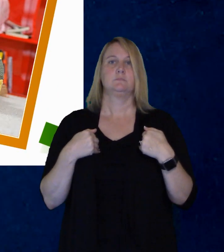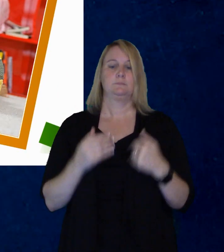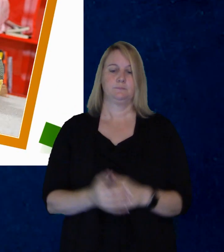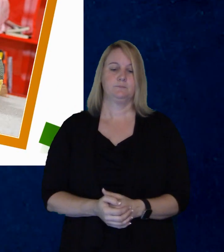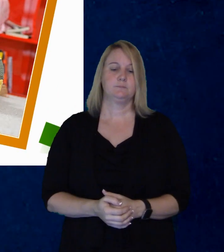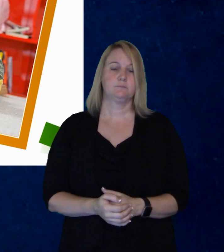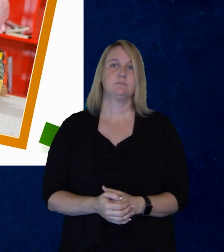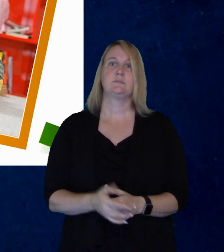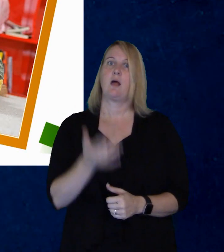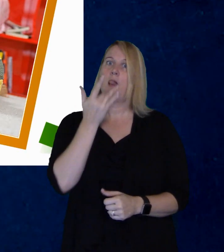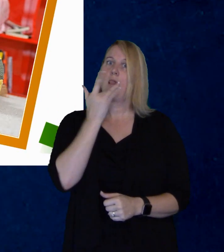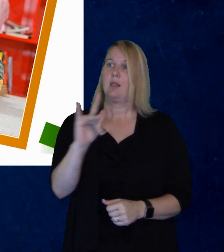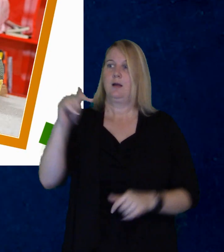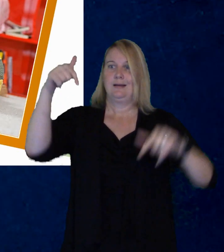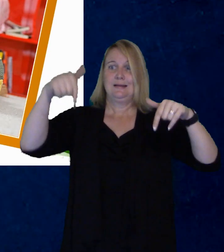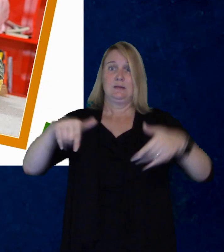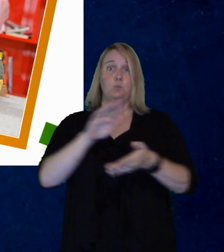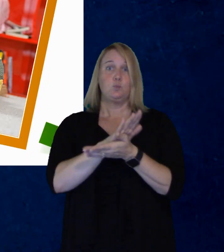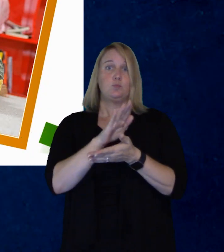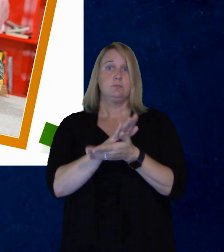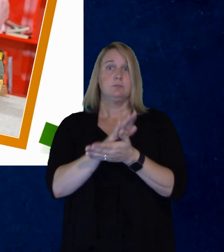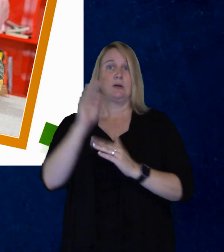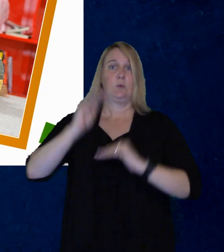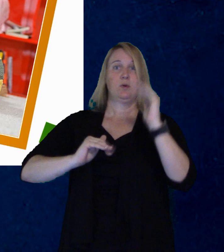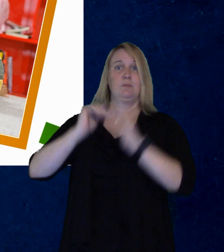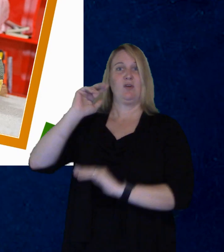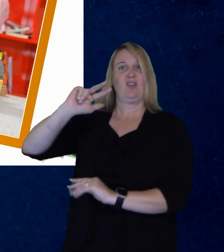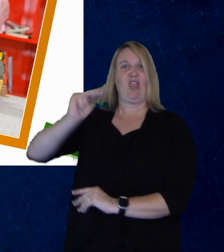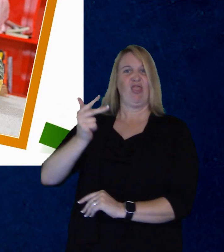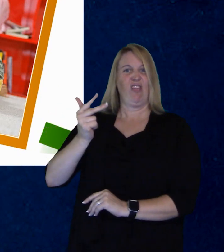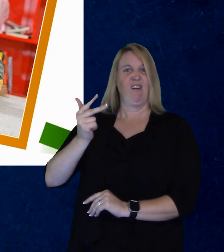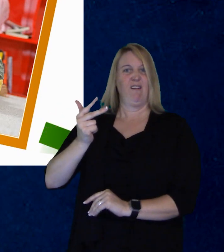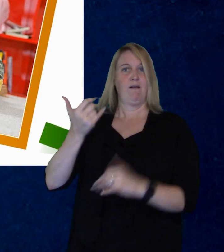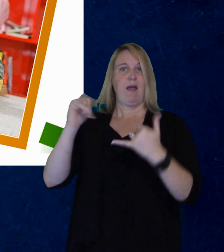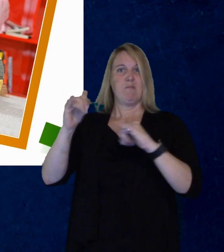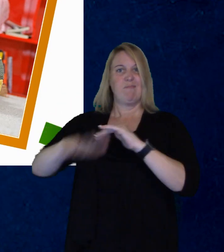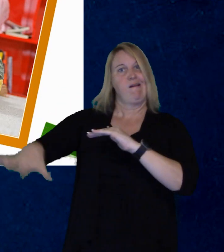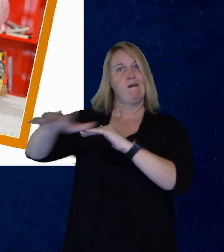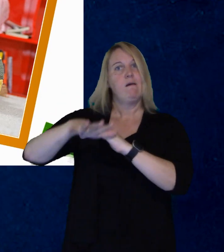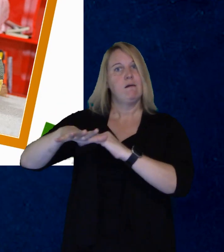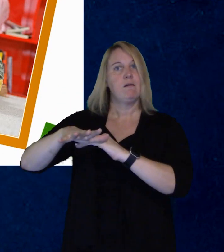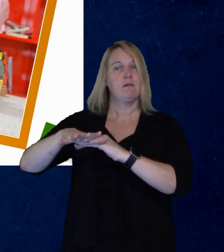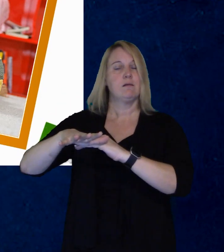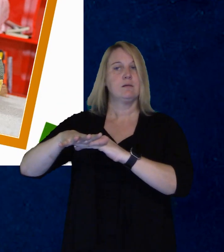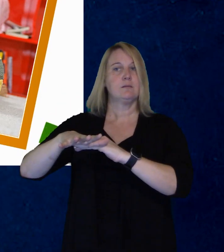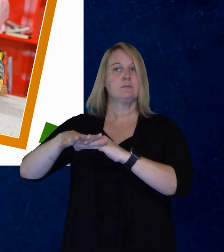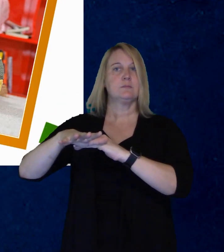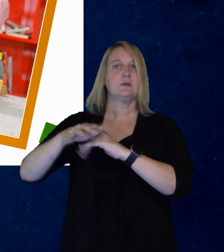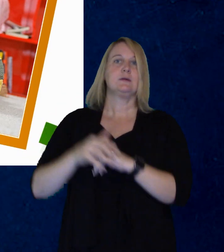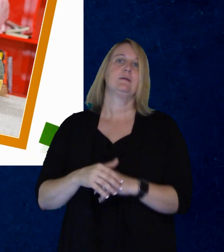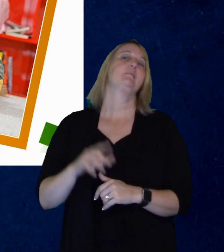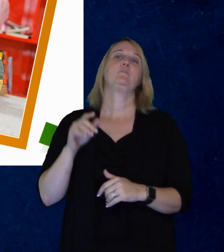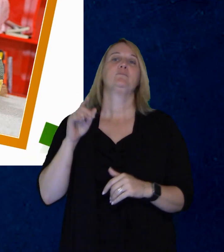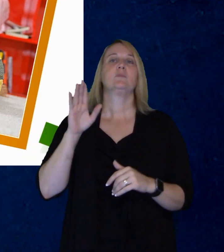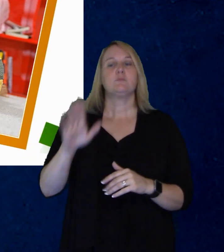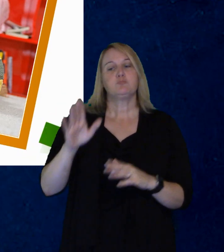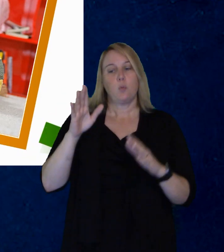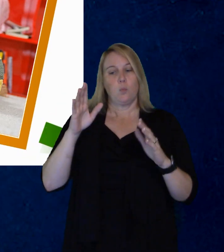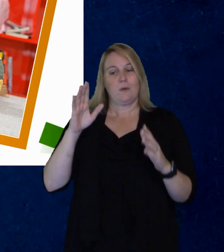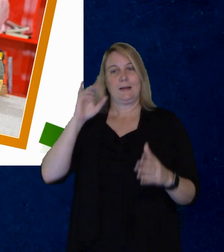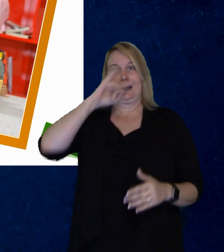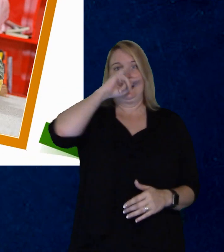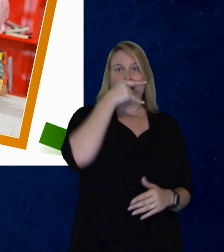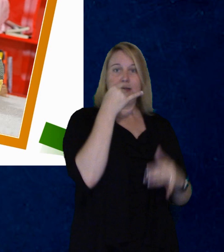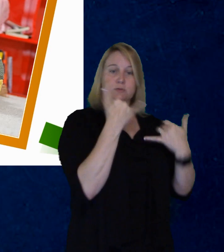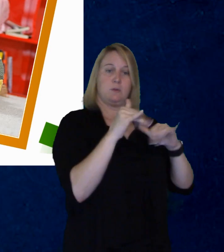playgrounds. We're so lucky that we were able to build a third playground this summer, and which will allow us to again reduce the